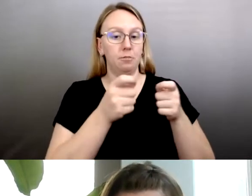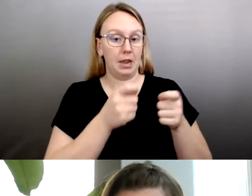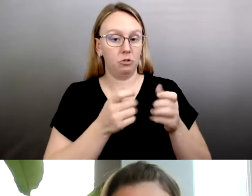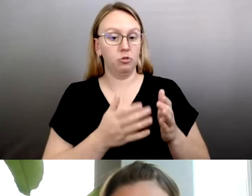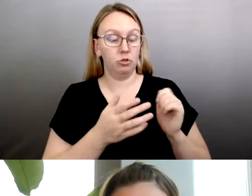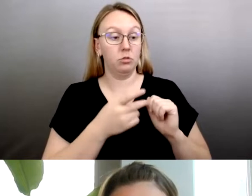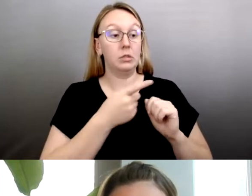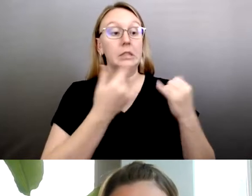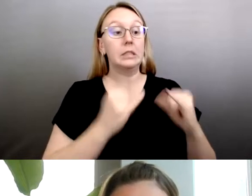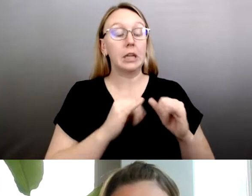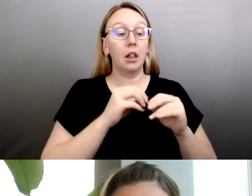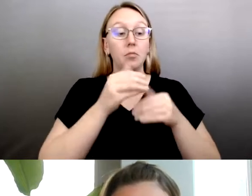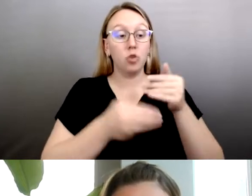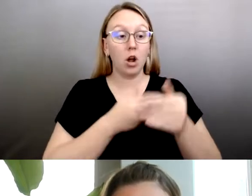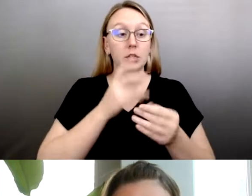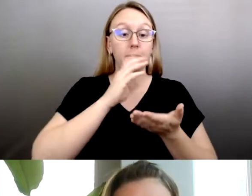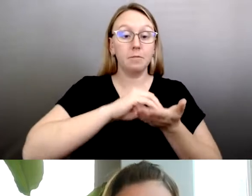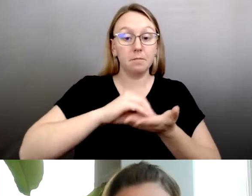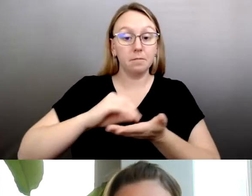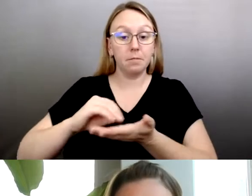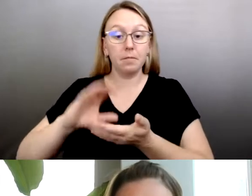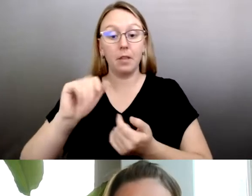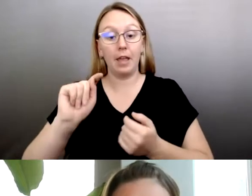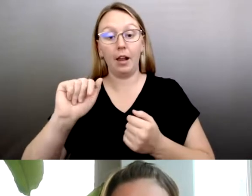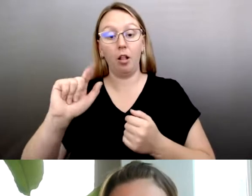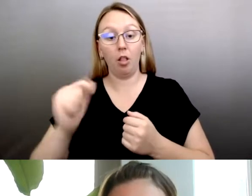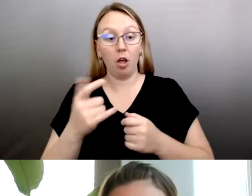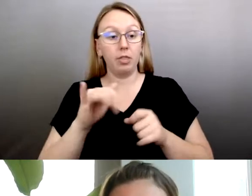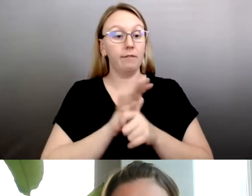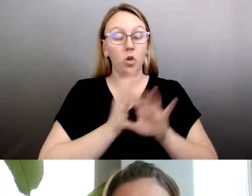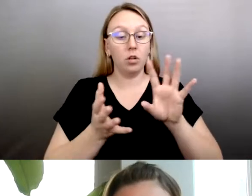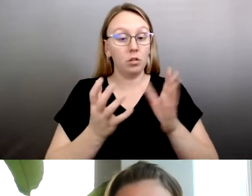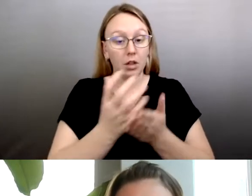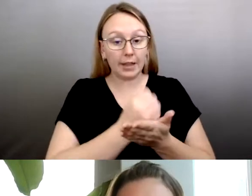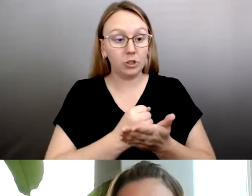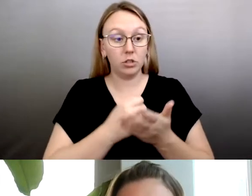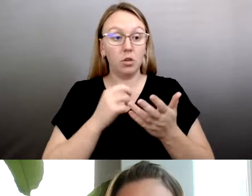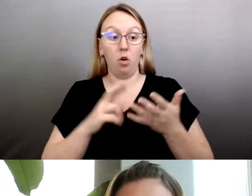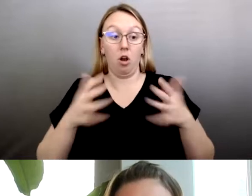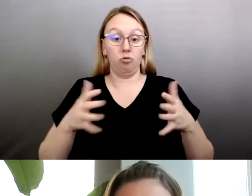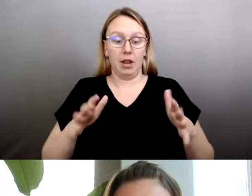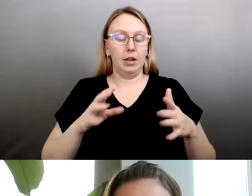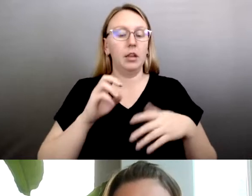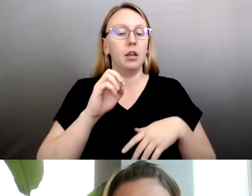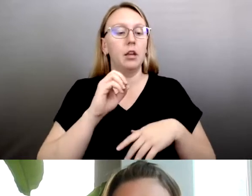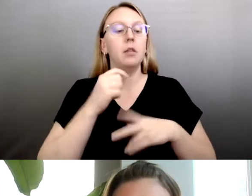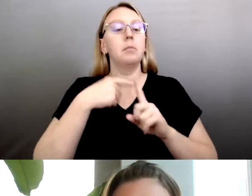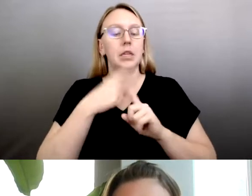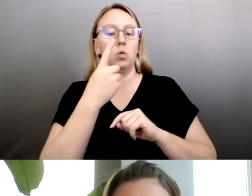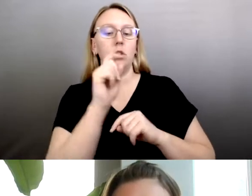of cataloging the full collection? Has that already been cataloged? And then one question that came up that fits into this